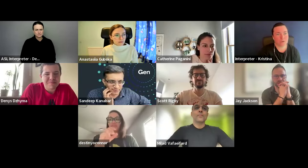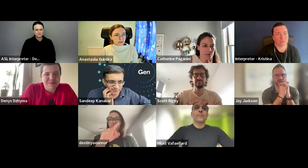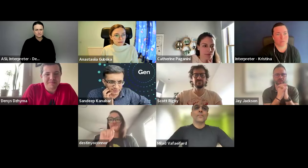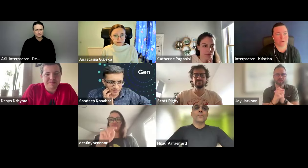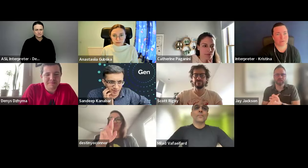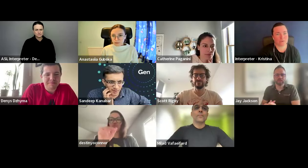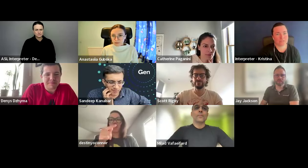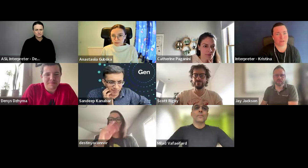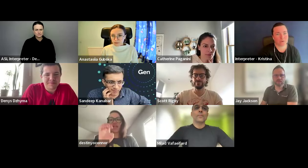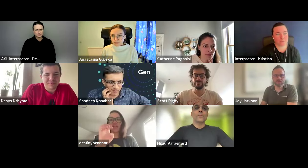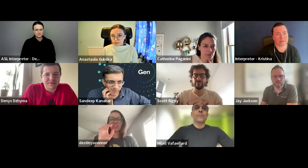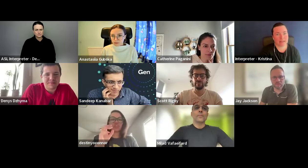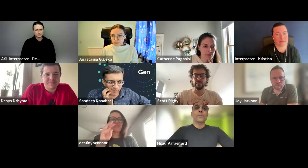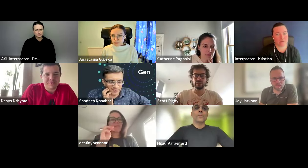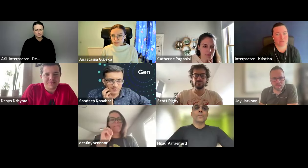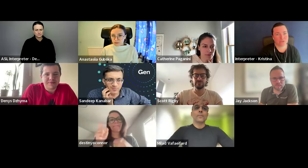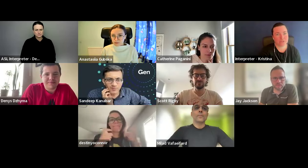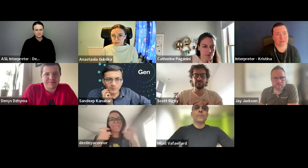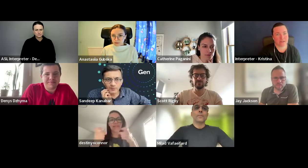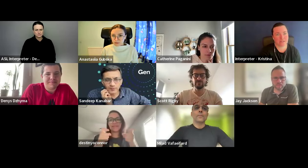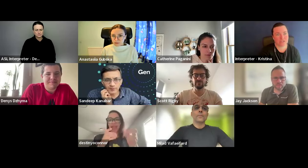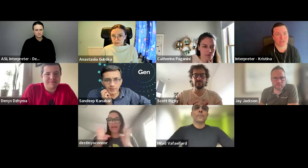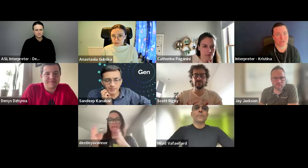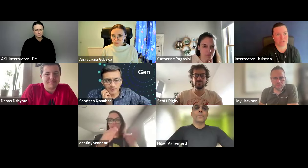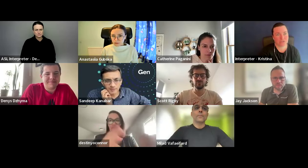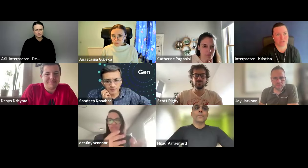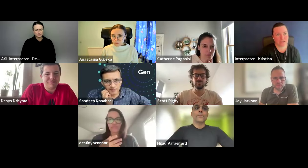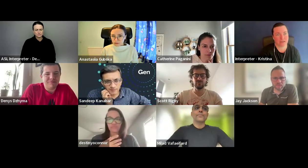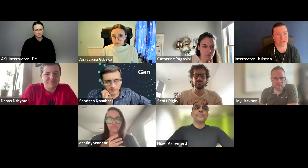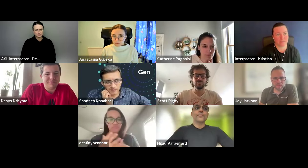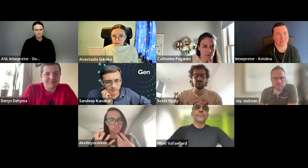so we're now going to talk more about Helm's triage,